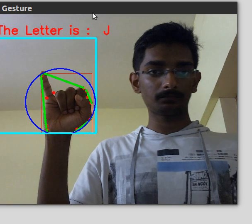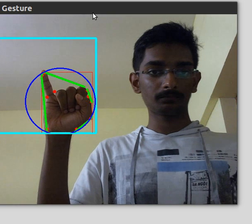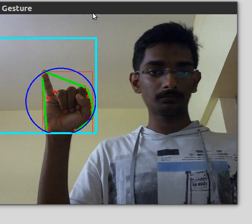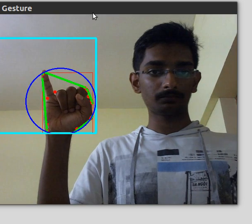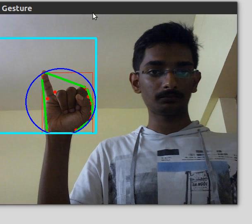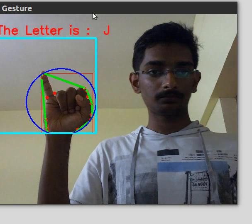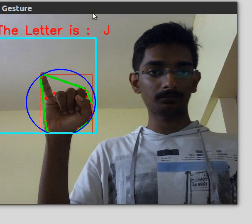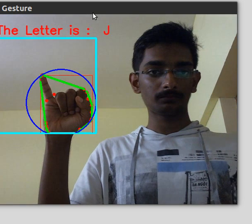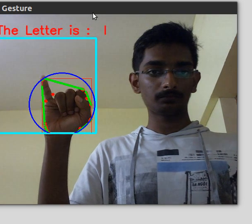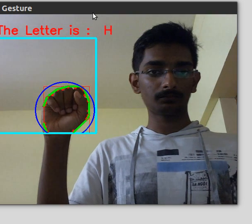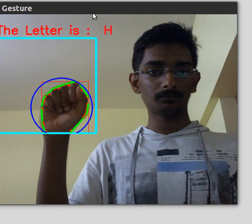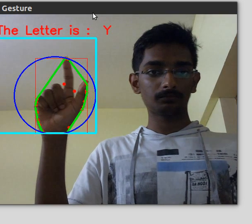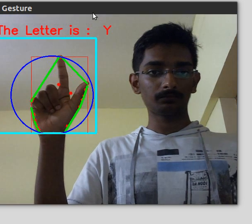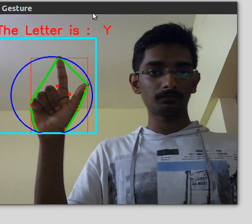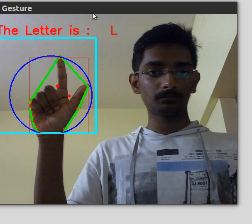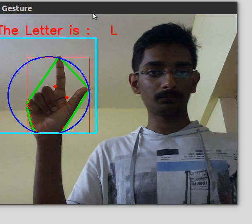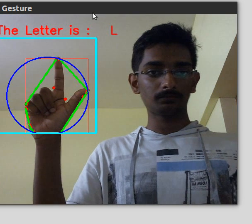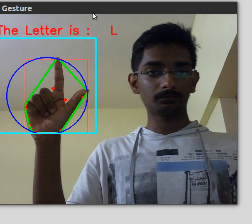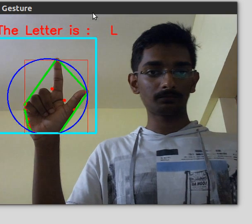The letter is J.